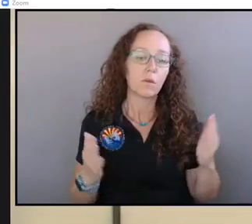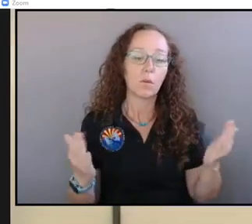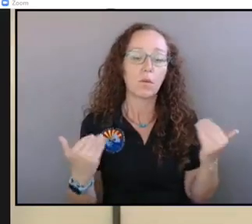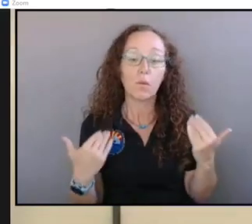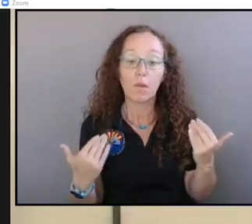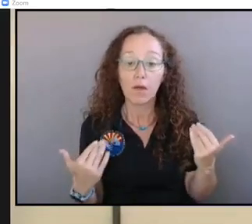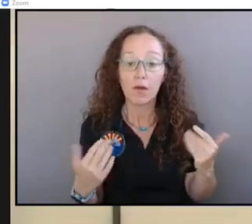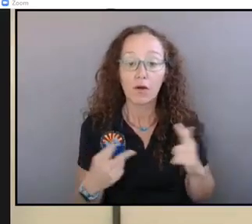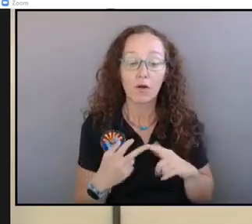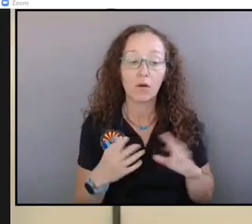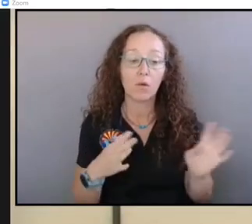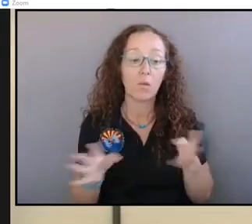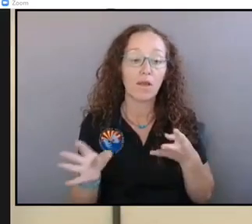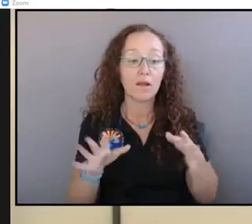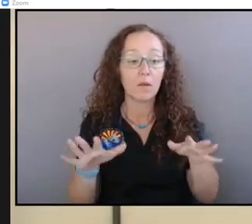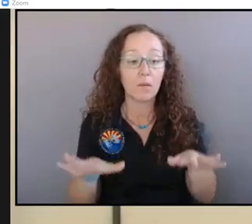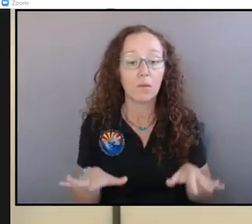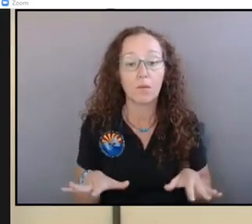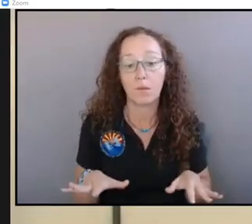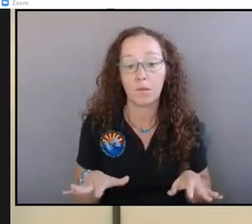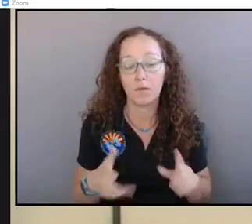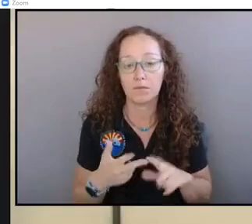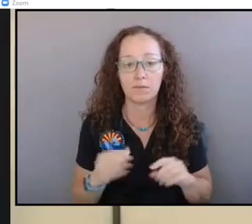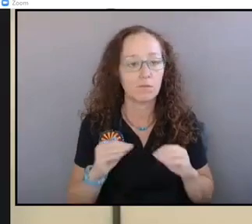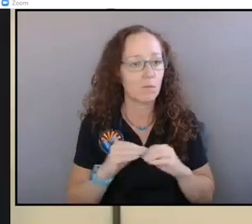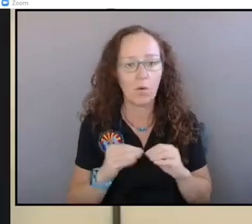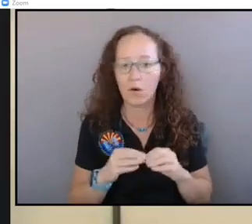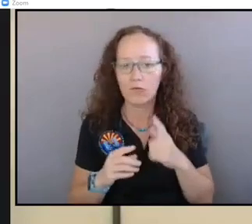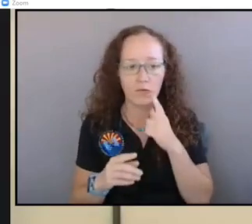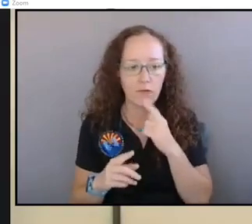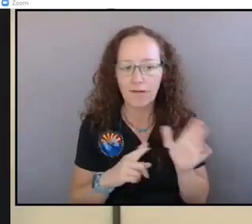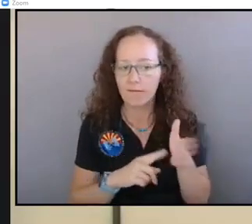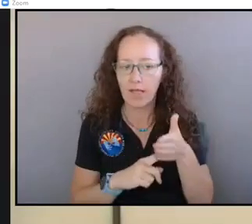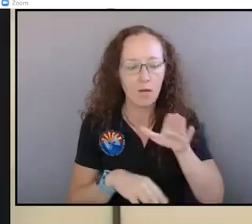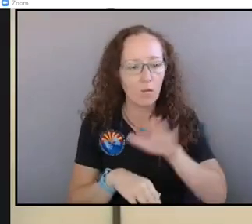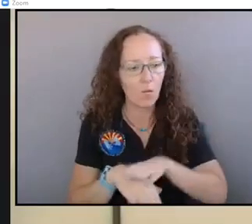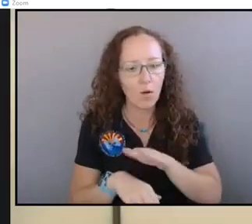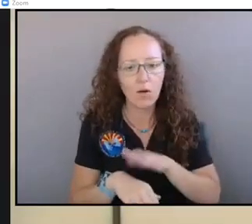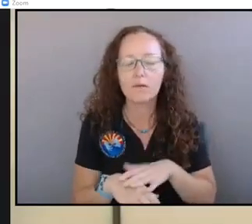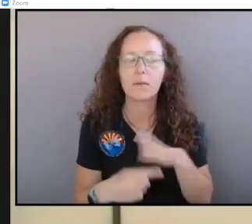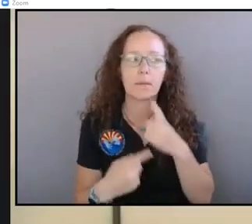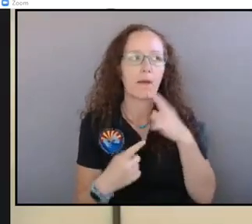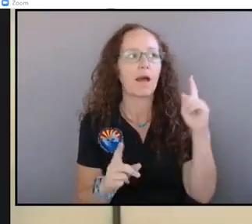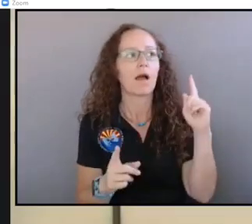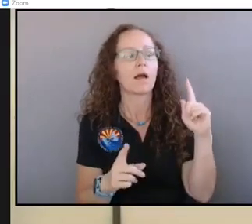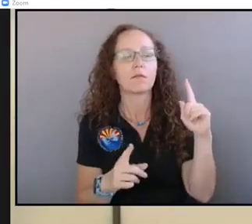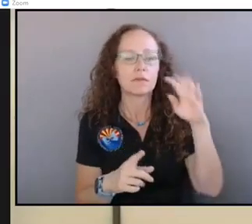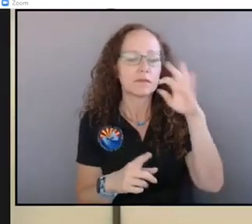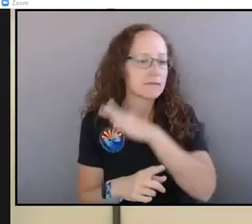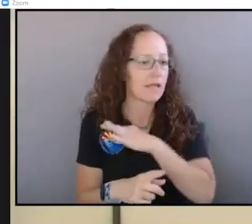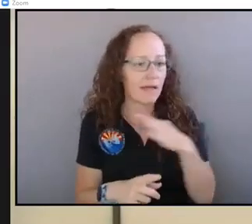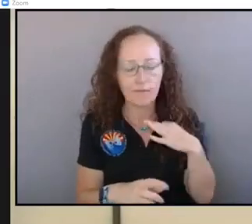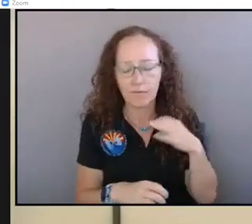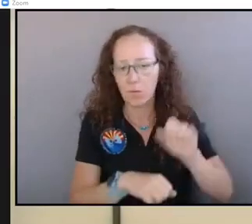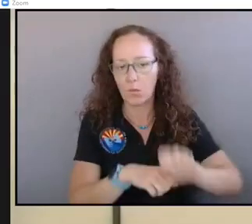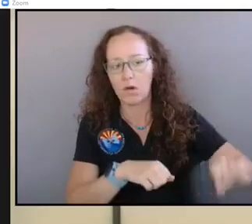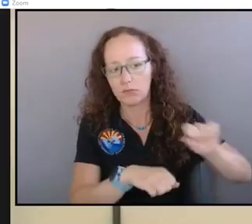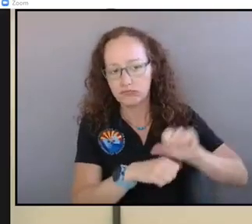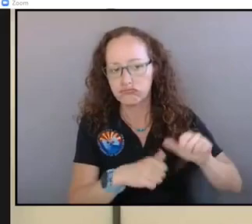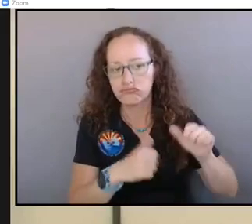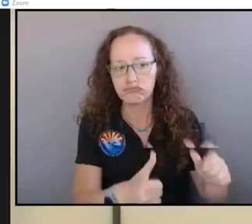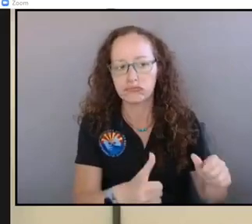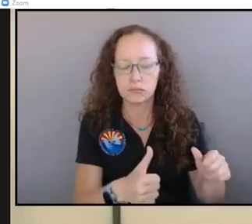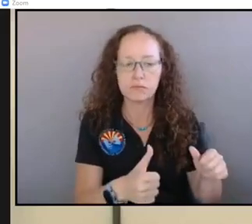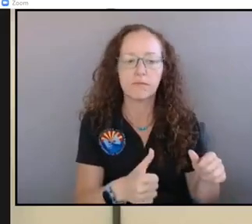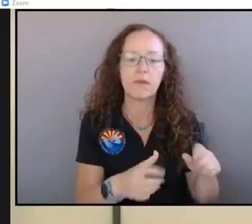That allowed our personnel to really do a lot of good work today. We're going to start out with the bottom end of our zone down